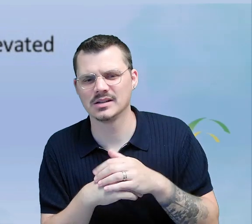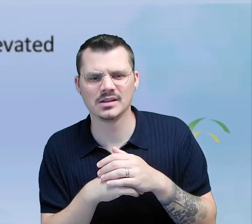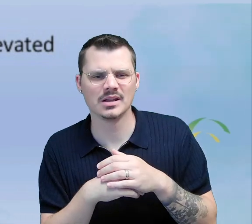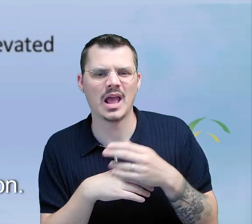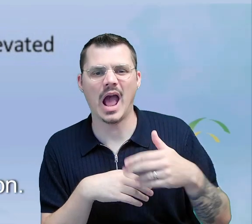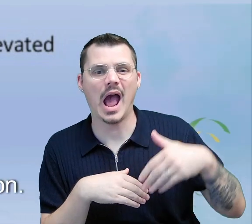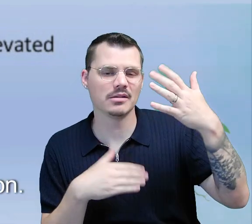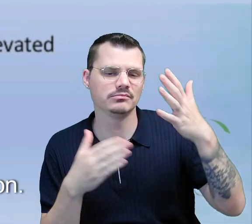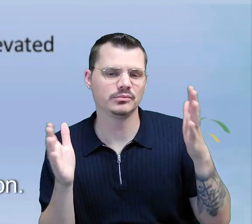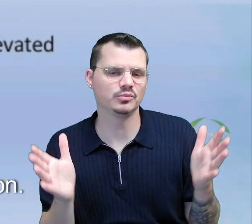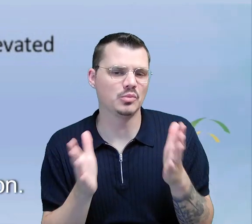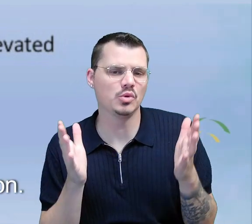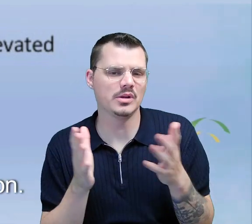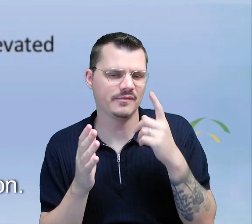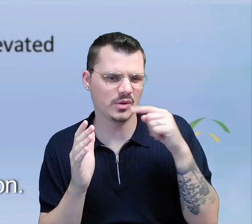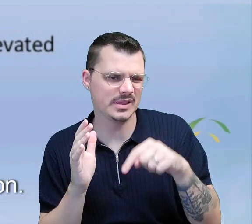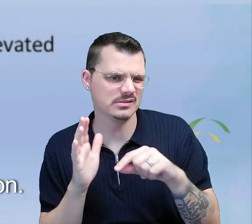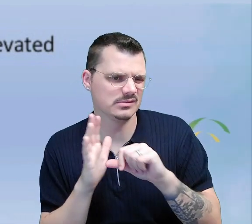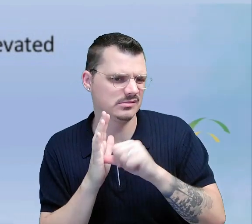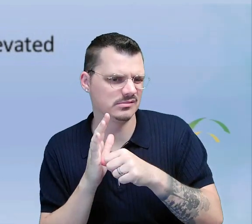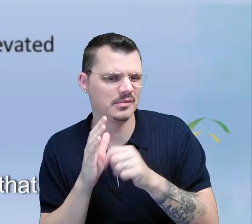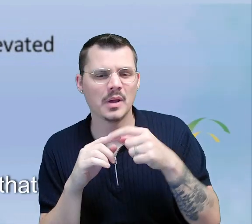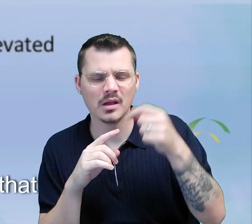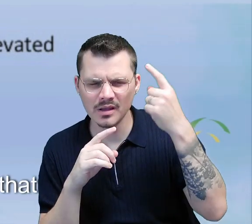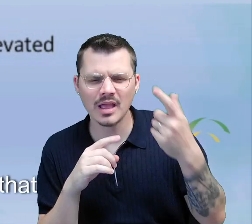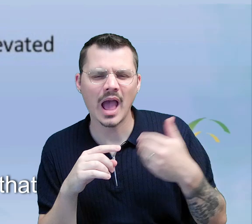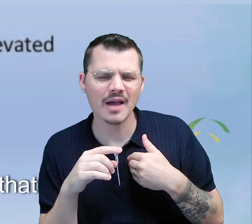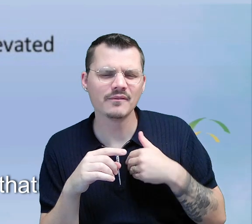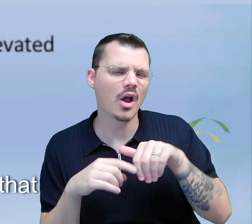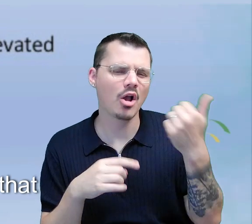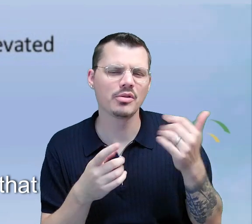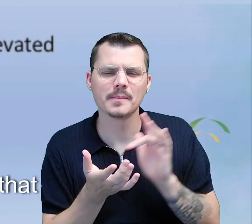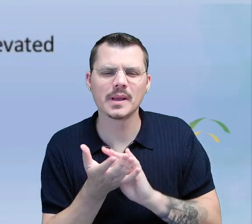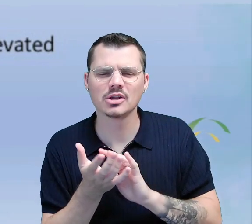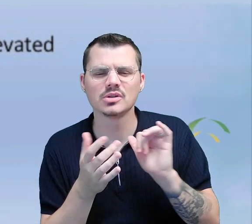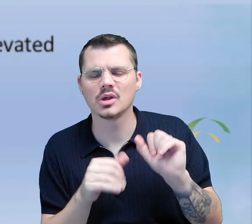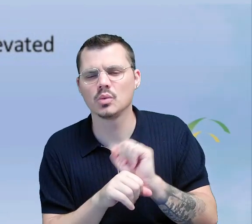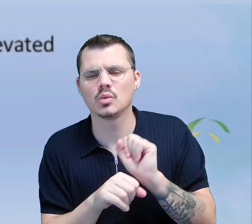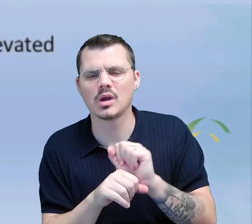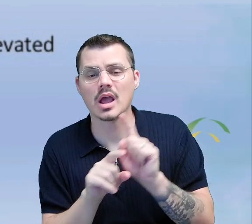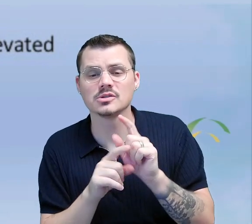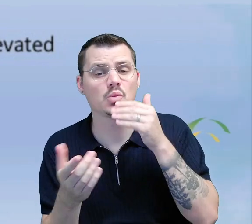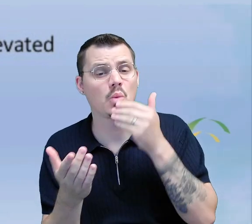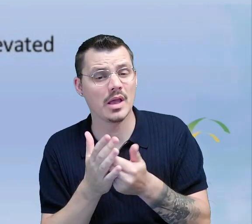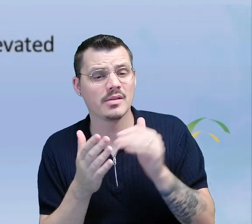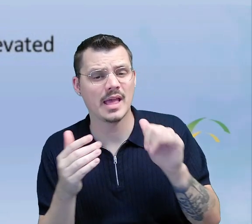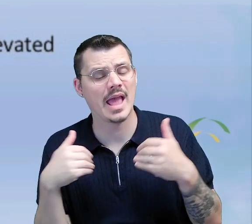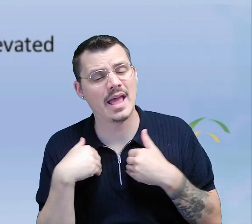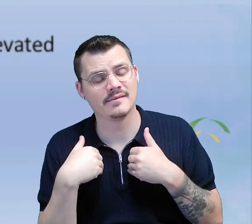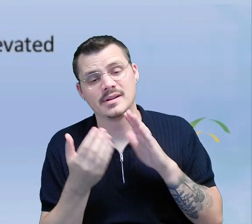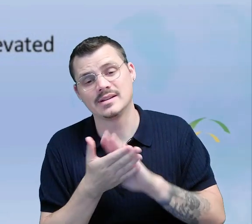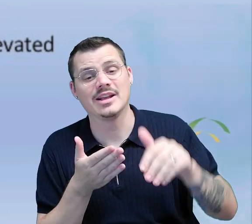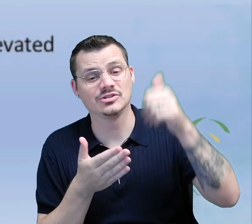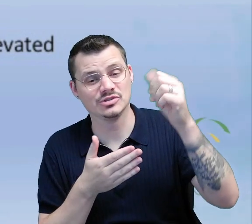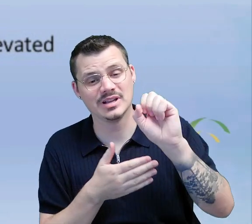highly promoted for this particular indication. However, there are other medicines that work at least as well that have